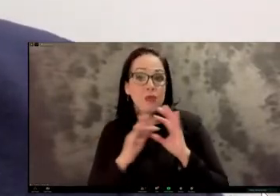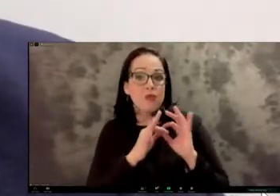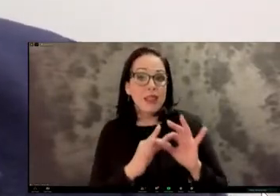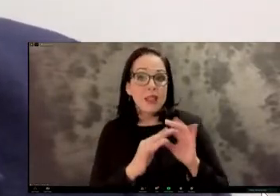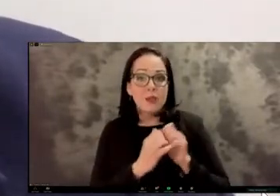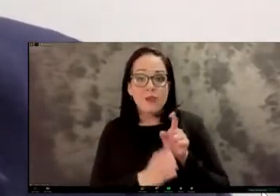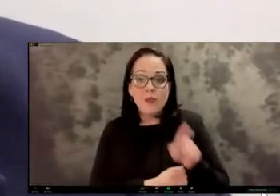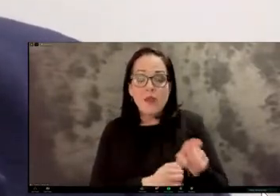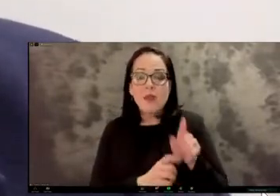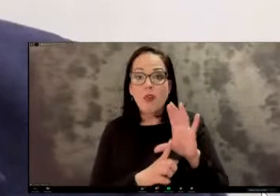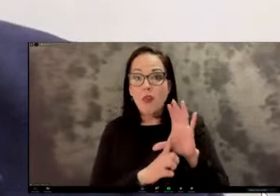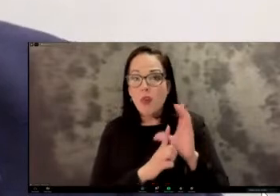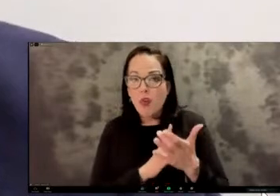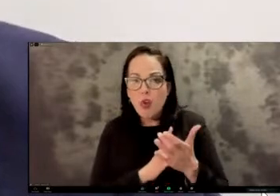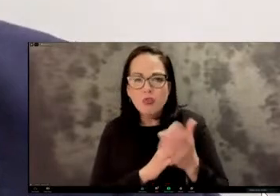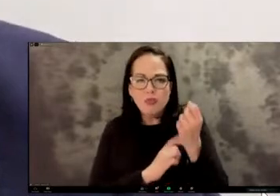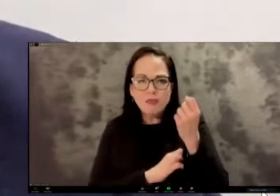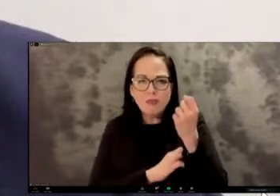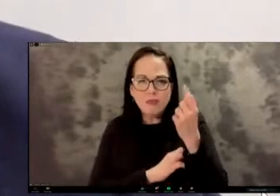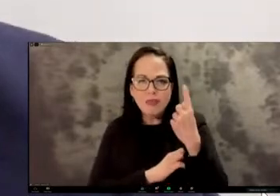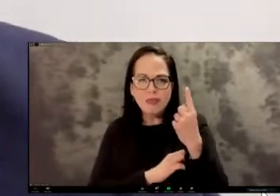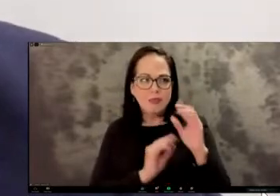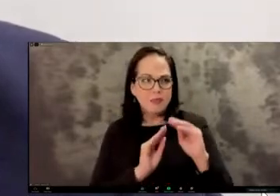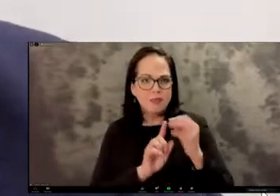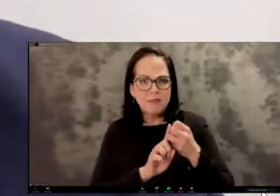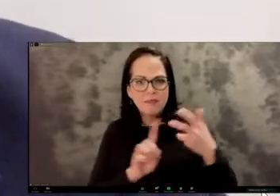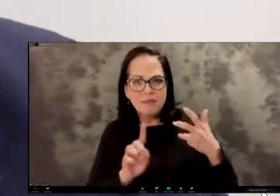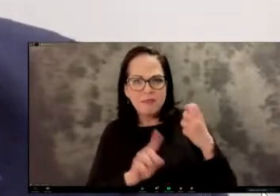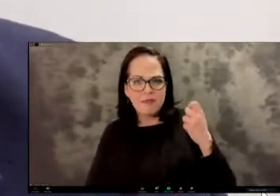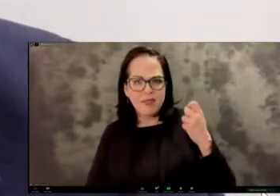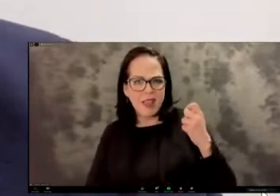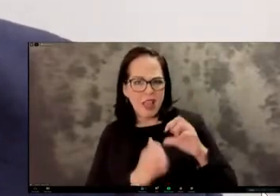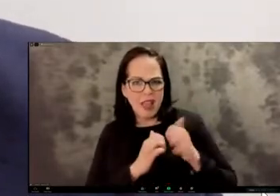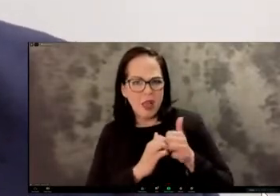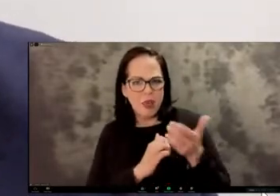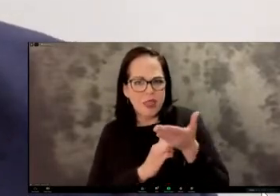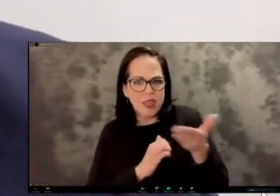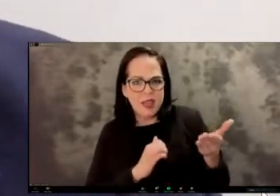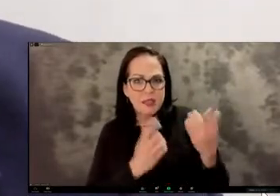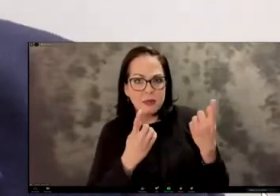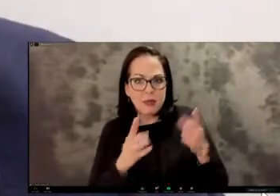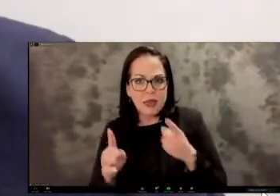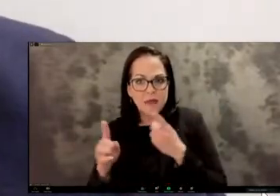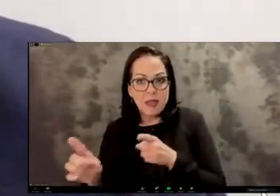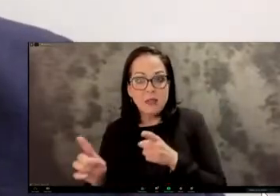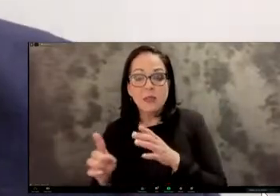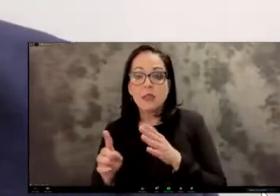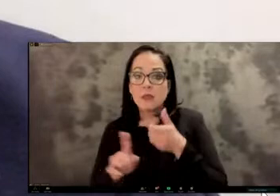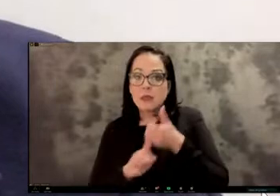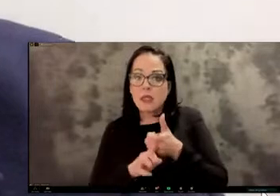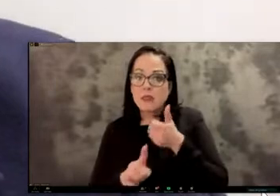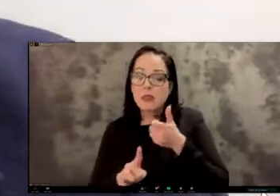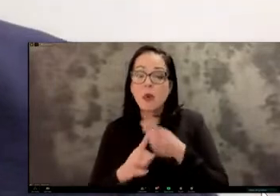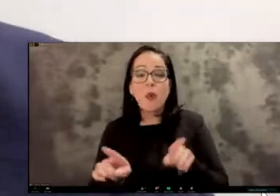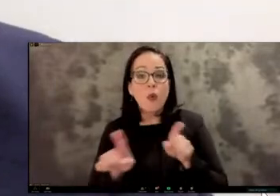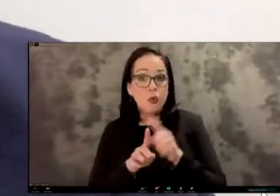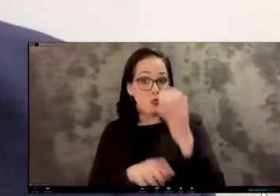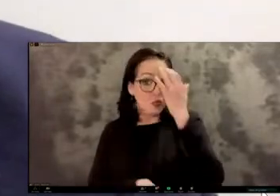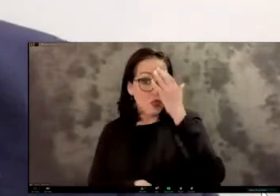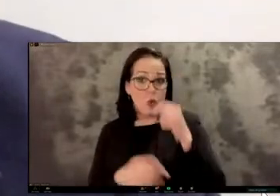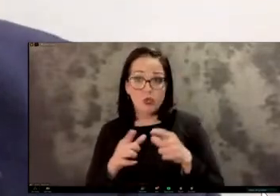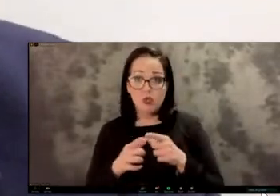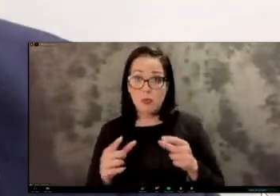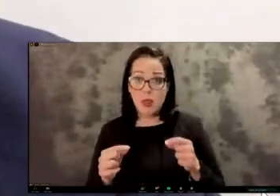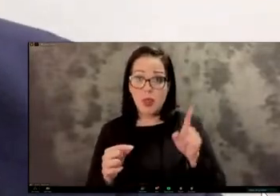of cultural understanding of how these things manifest themselves. As you may also know, that in Japan,